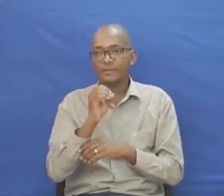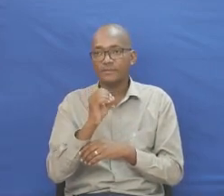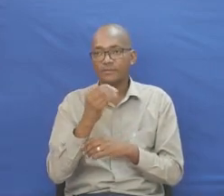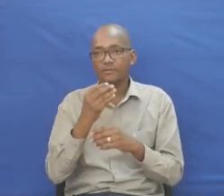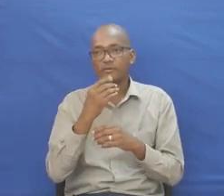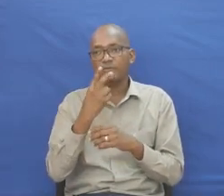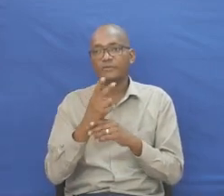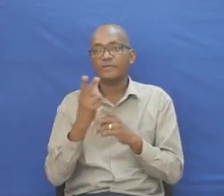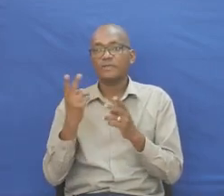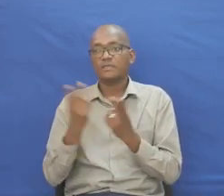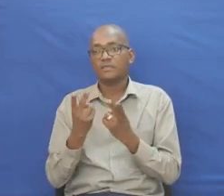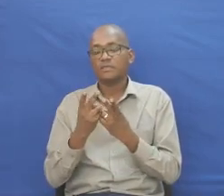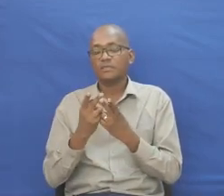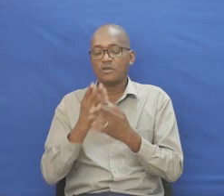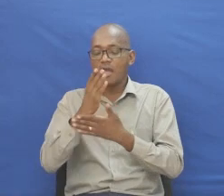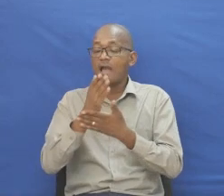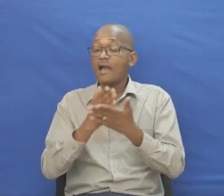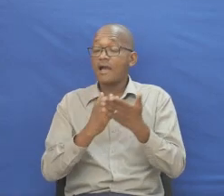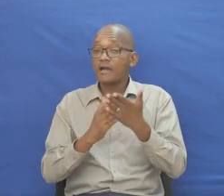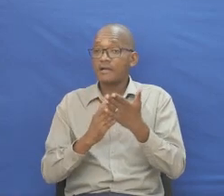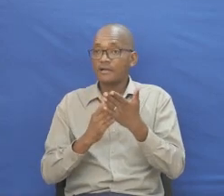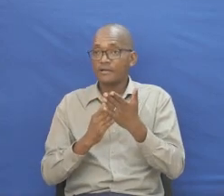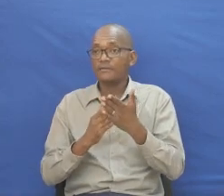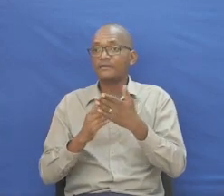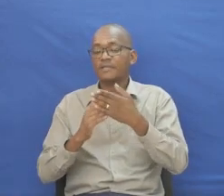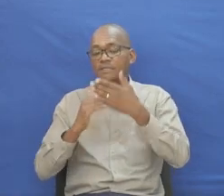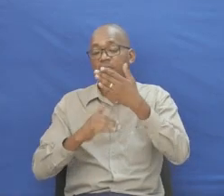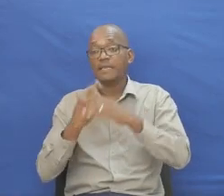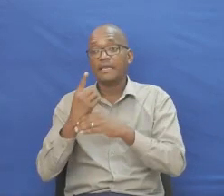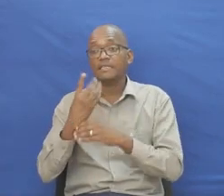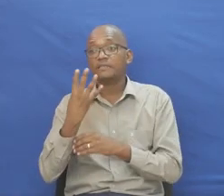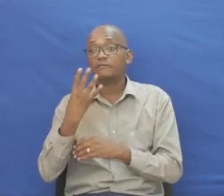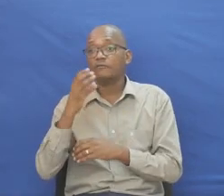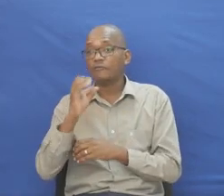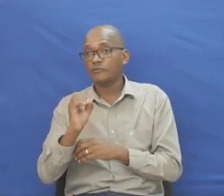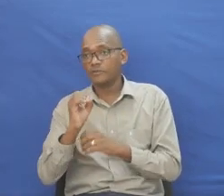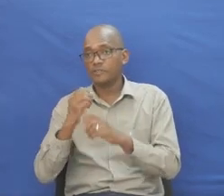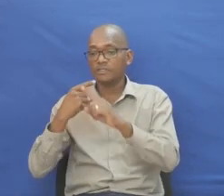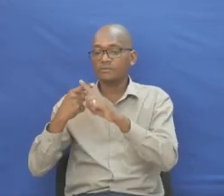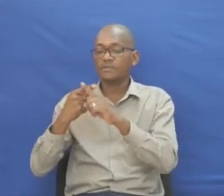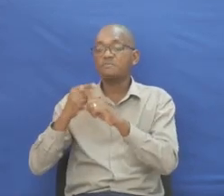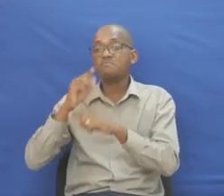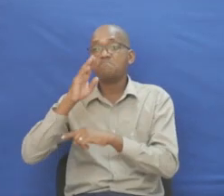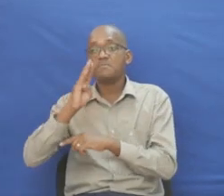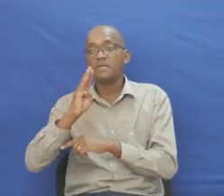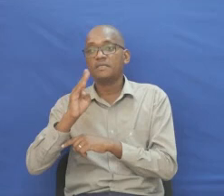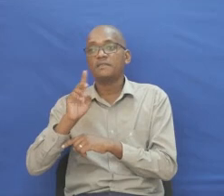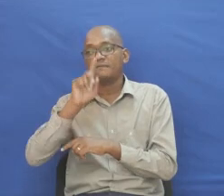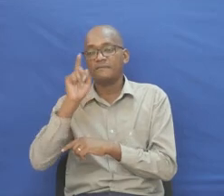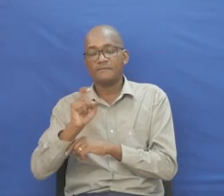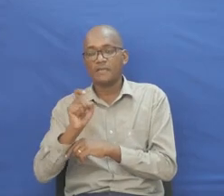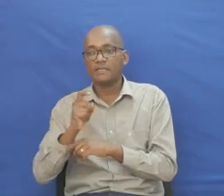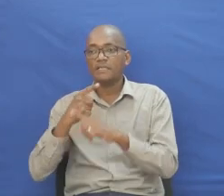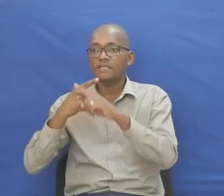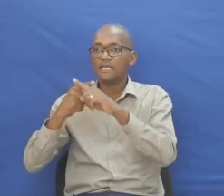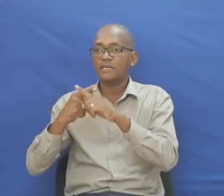we'll substitute here 150. A half times the first side A, it is 40. The second side B, it